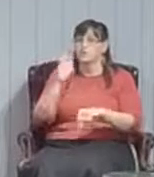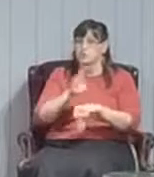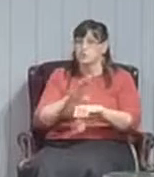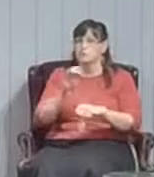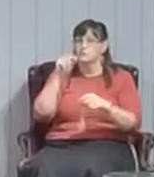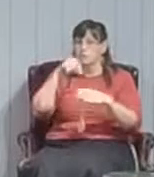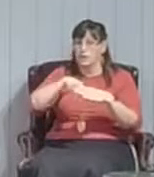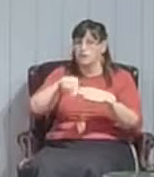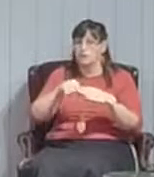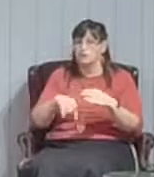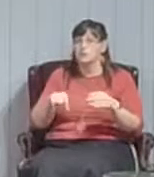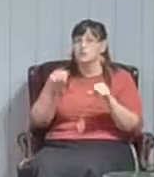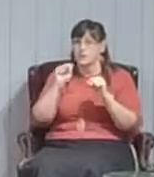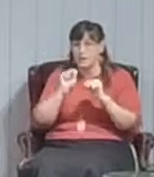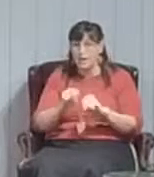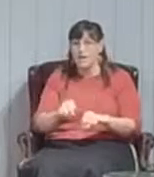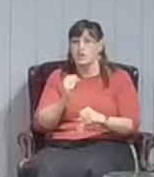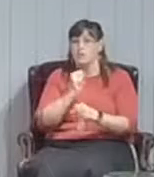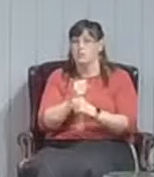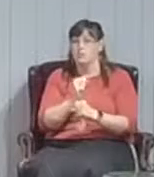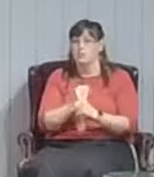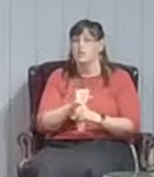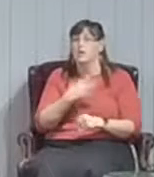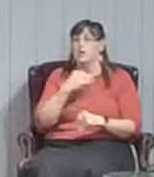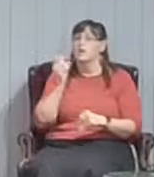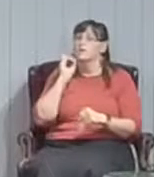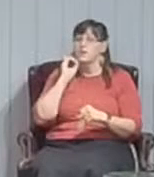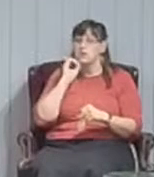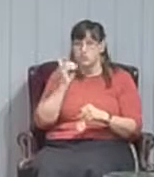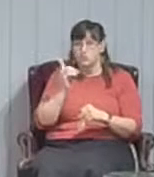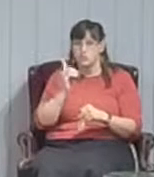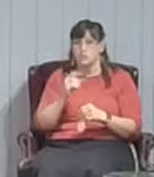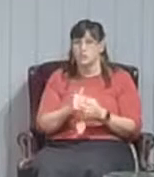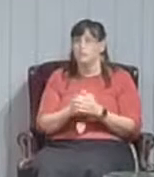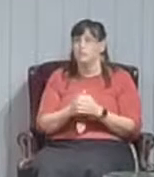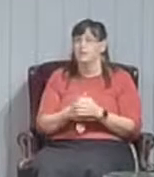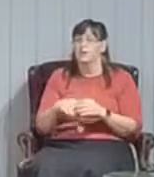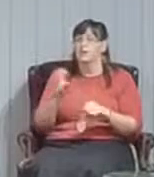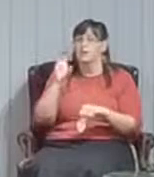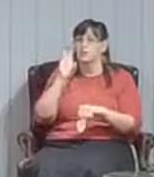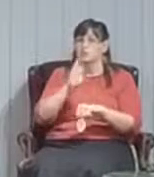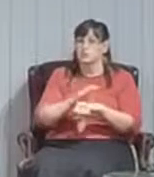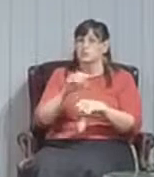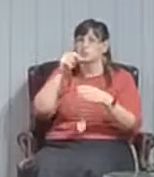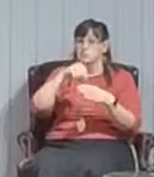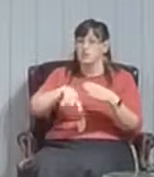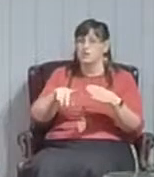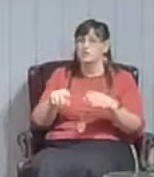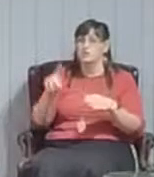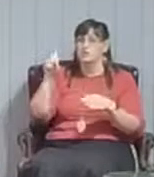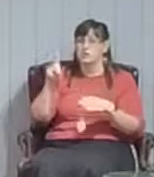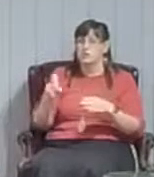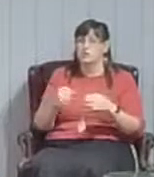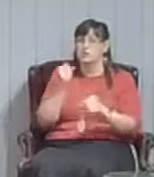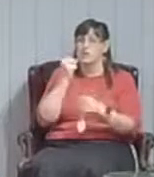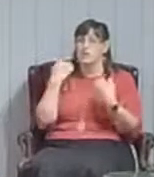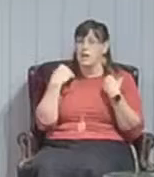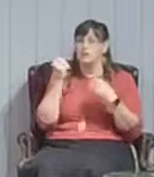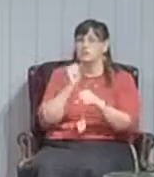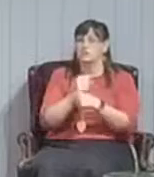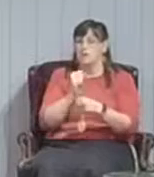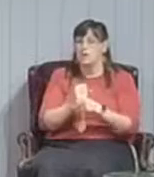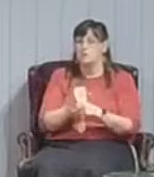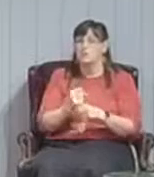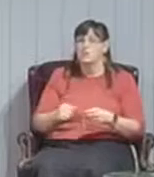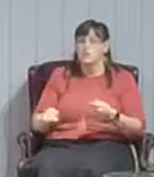church planter ought to get a job. That's what I was taught in school, is that a church planter ought to get a job and work